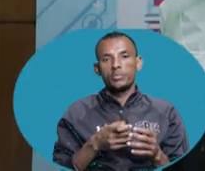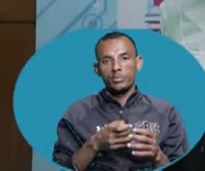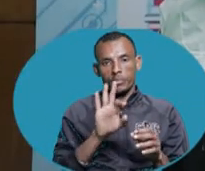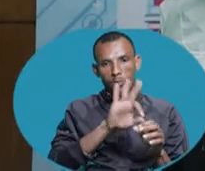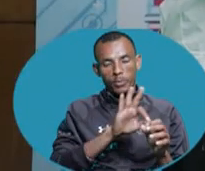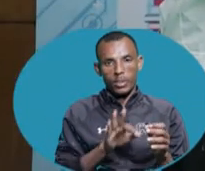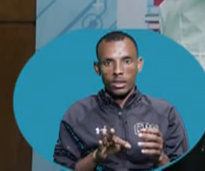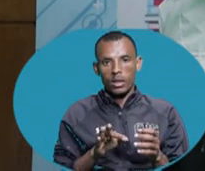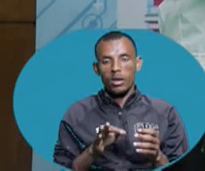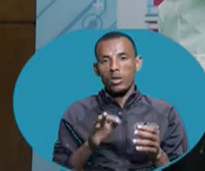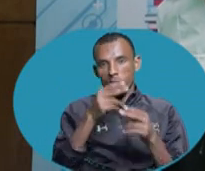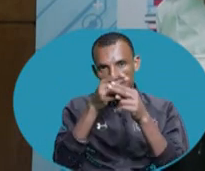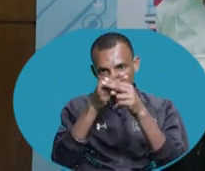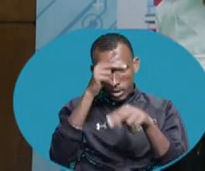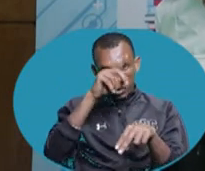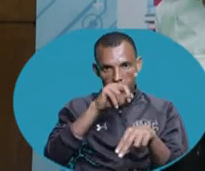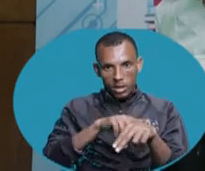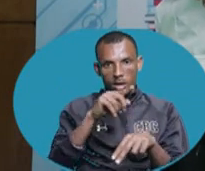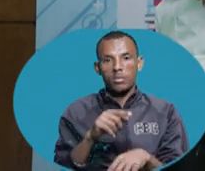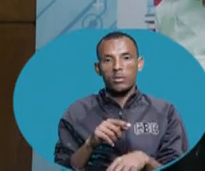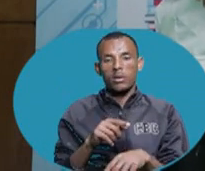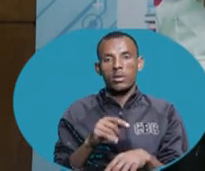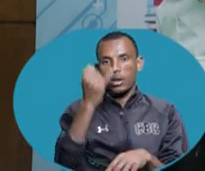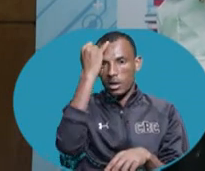of time, Italy was surrendered in